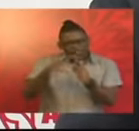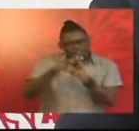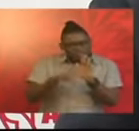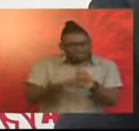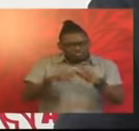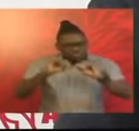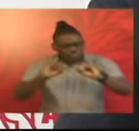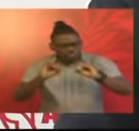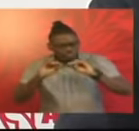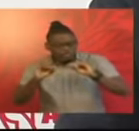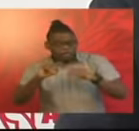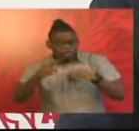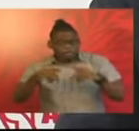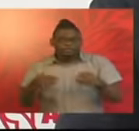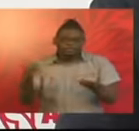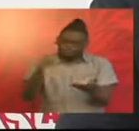support,